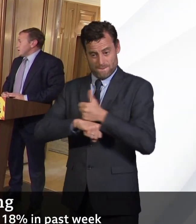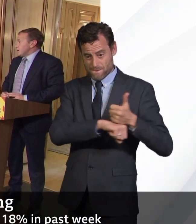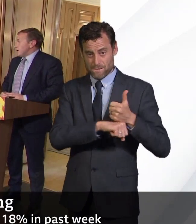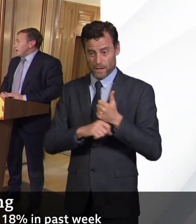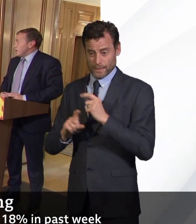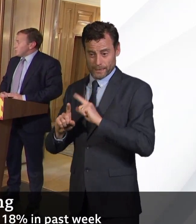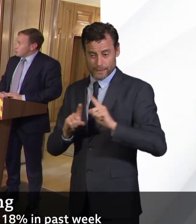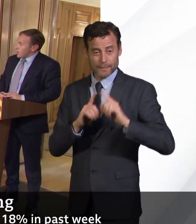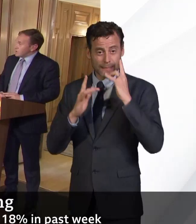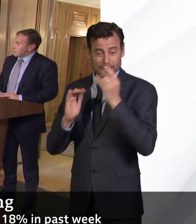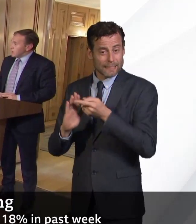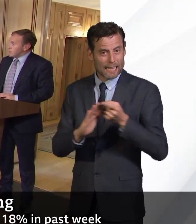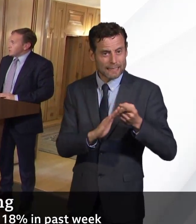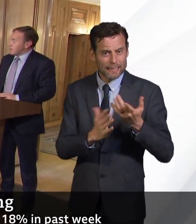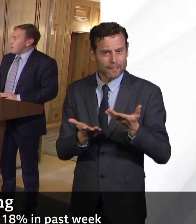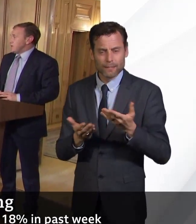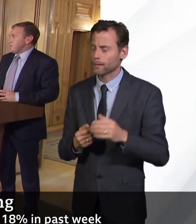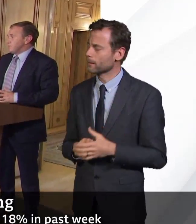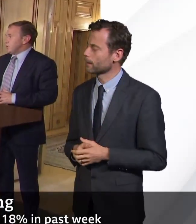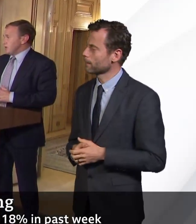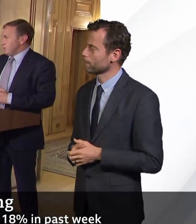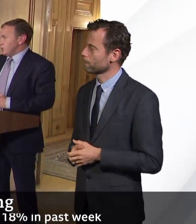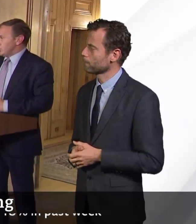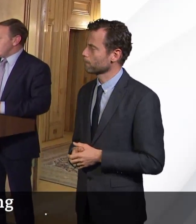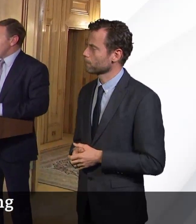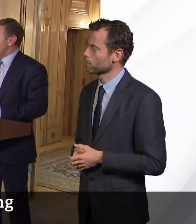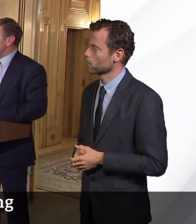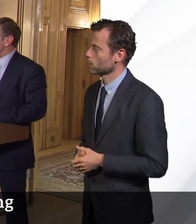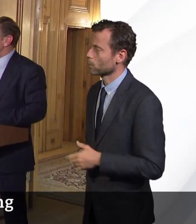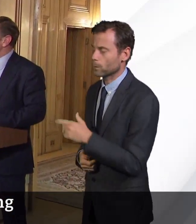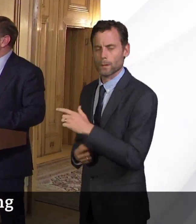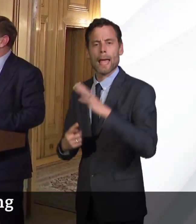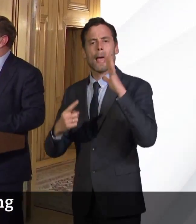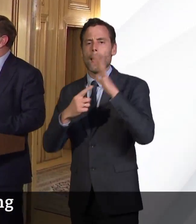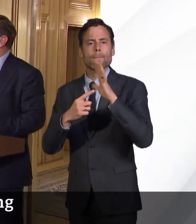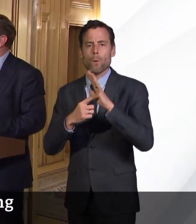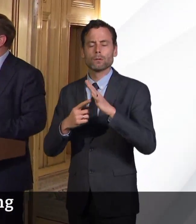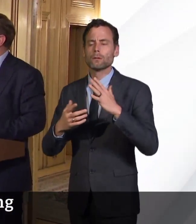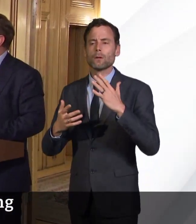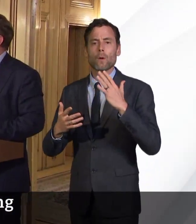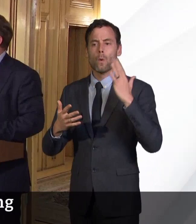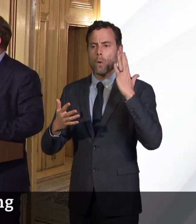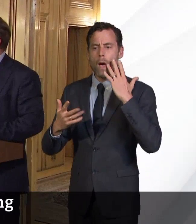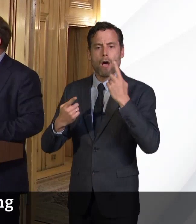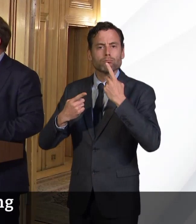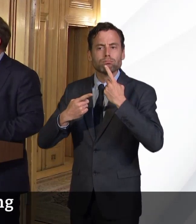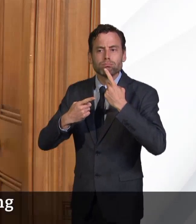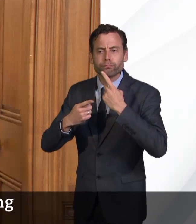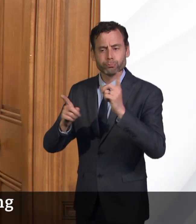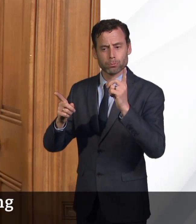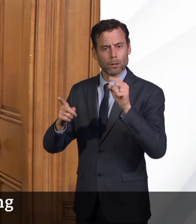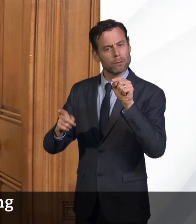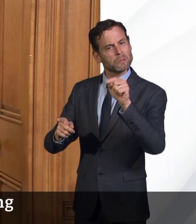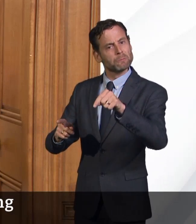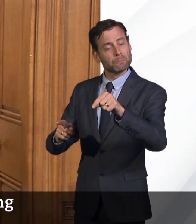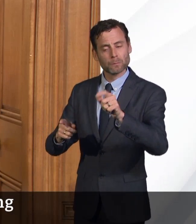first thing I must stress is that any evolution of the current restrictions will be done with the utmost of caution.